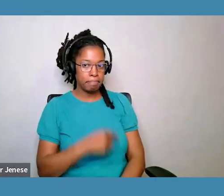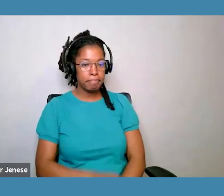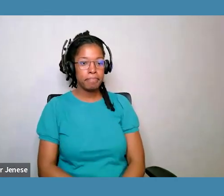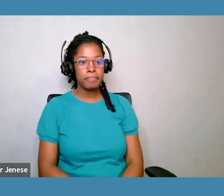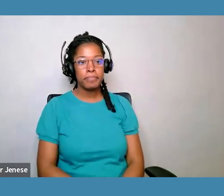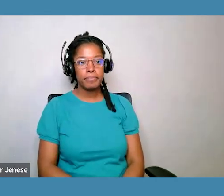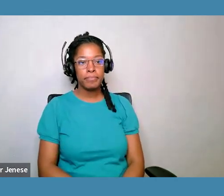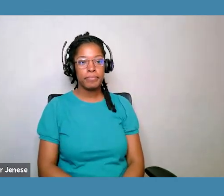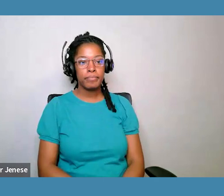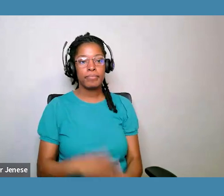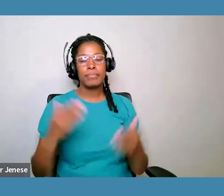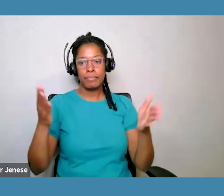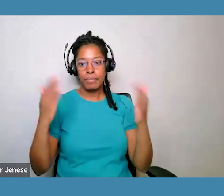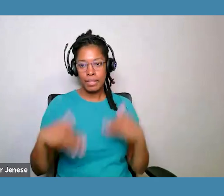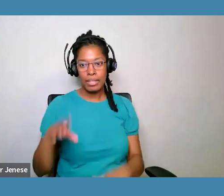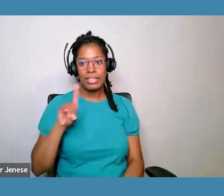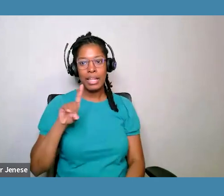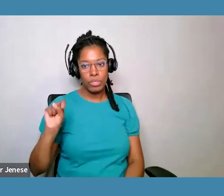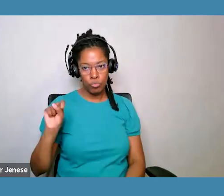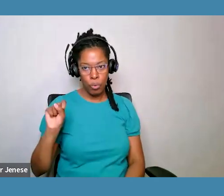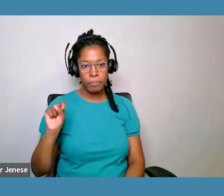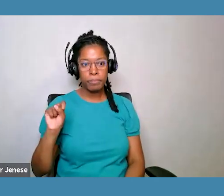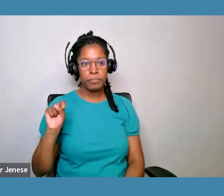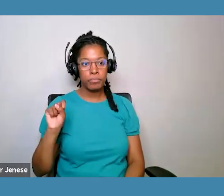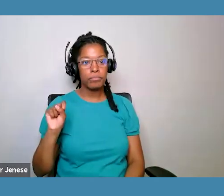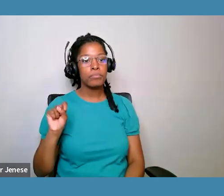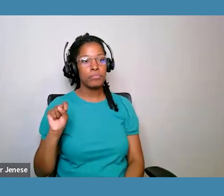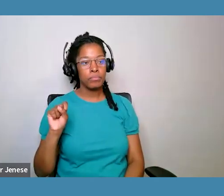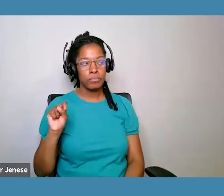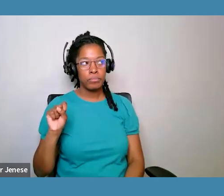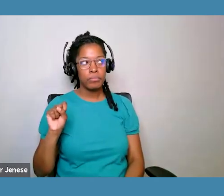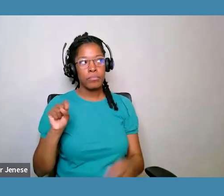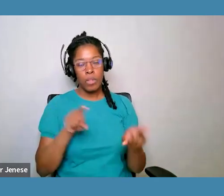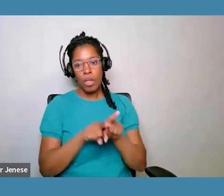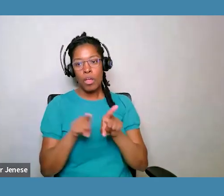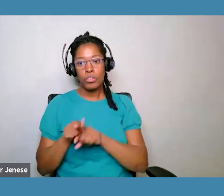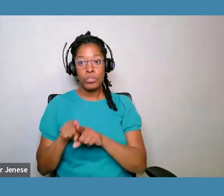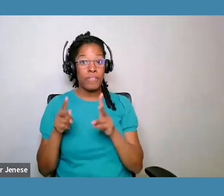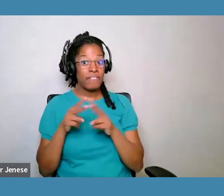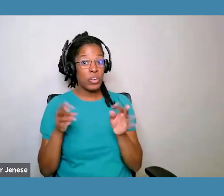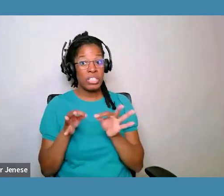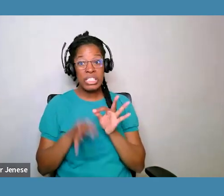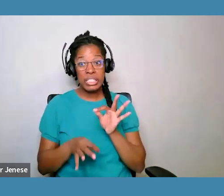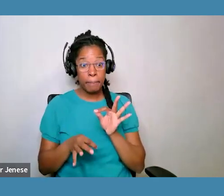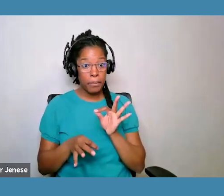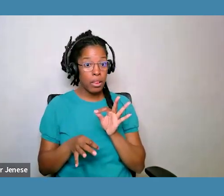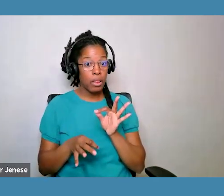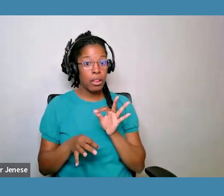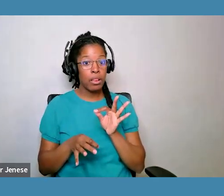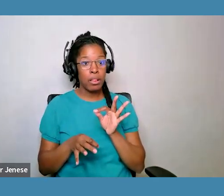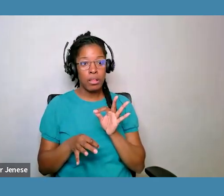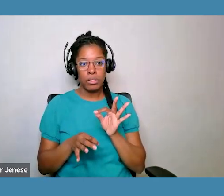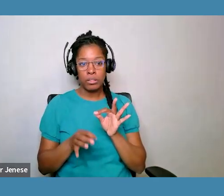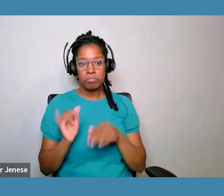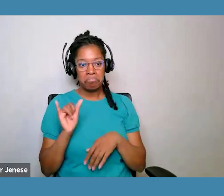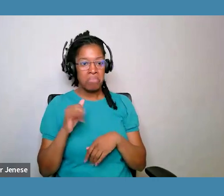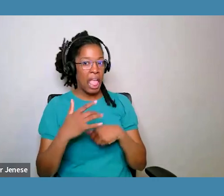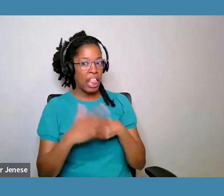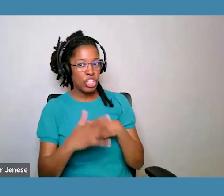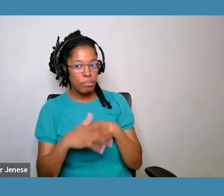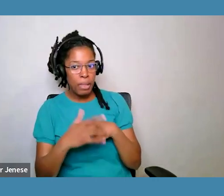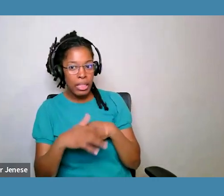The next category is Down syndrome, also very simple as far as iBudget